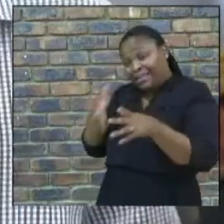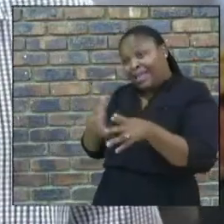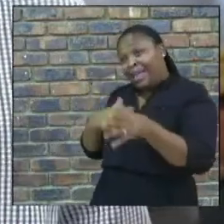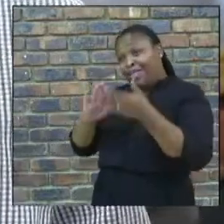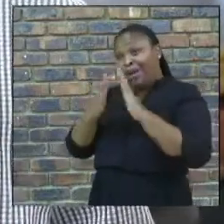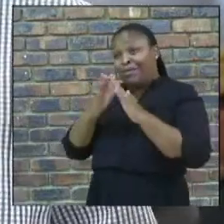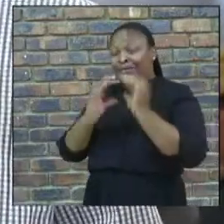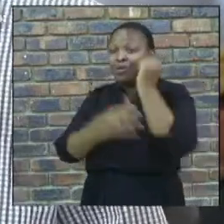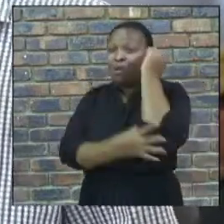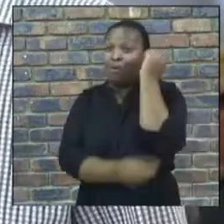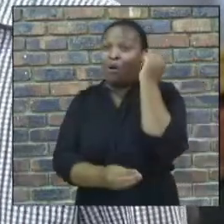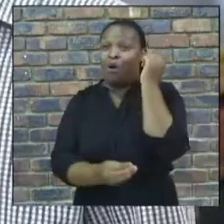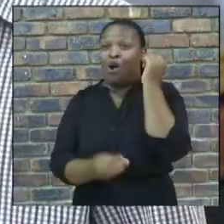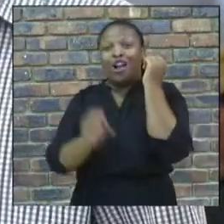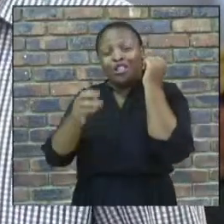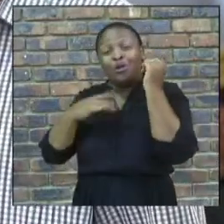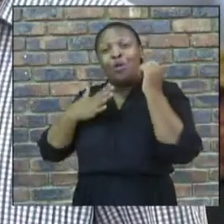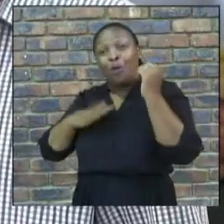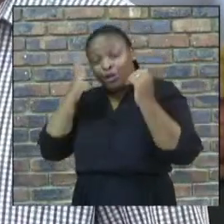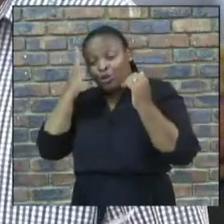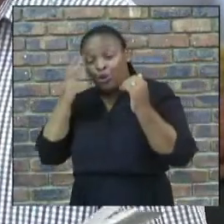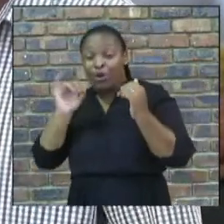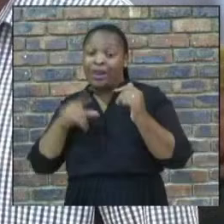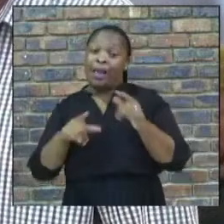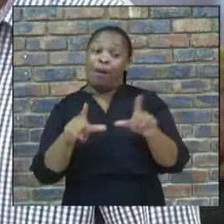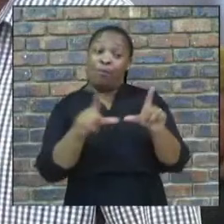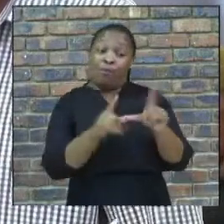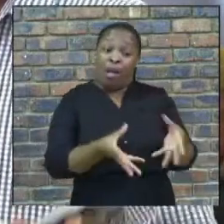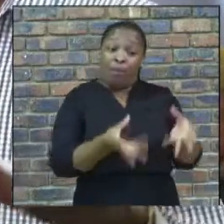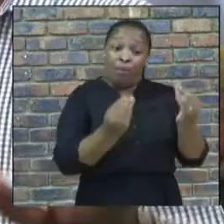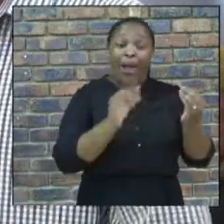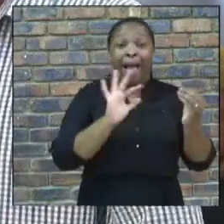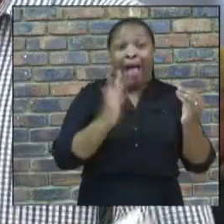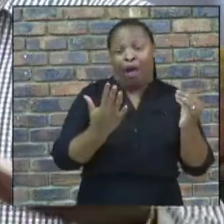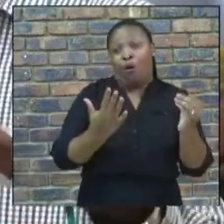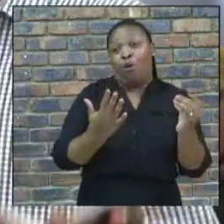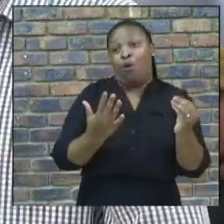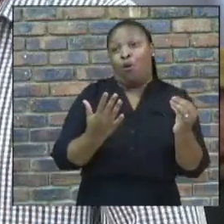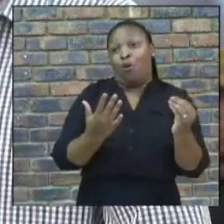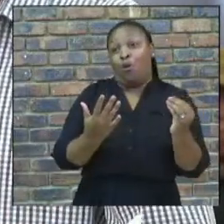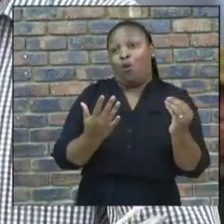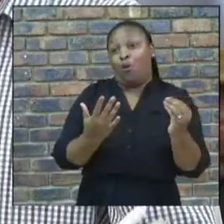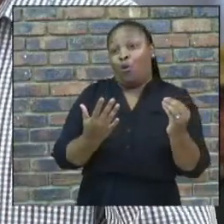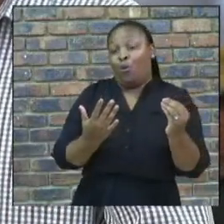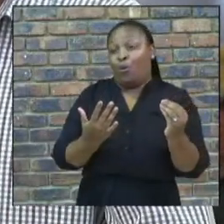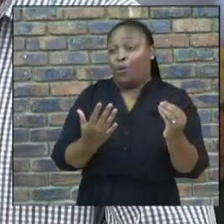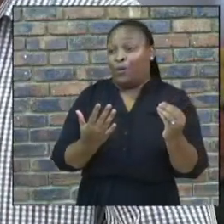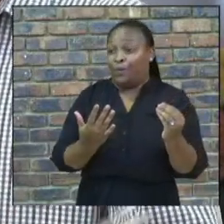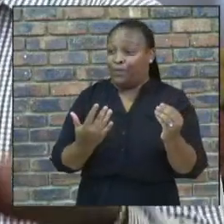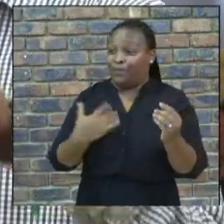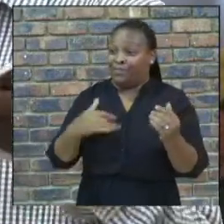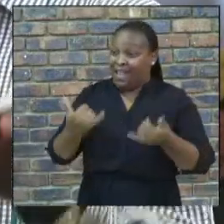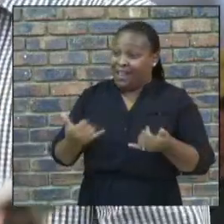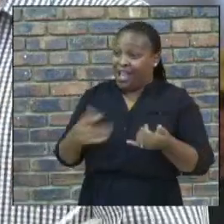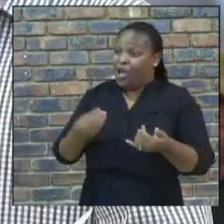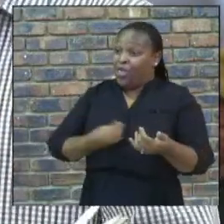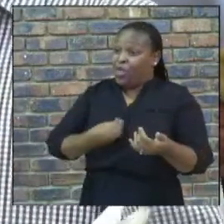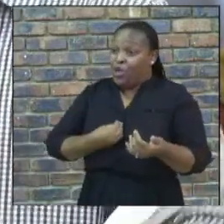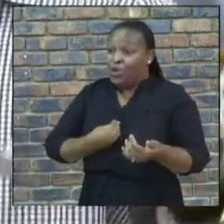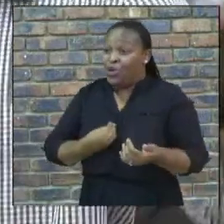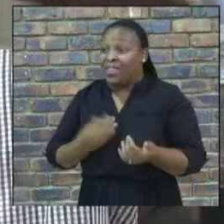South Africa engake ngasebenzi? As we speak now, kunabanye abaqedile esikolweni, they are